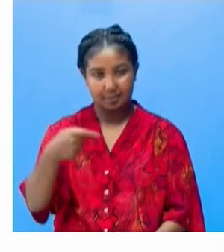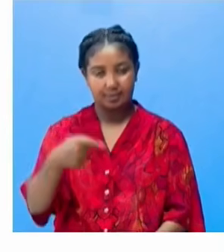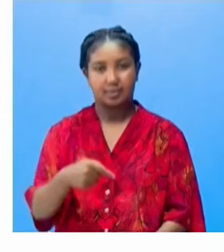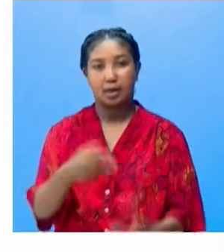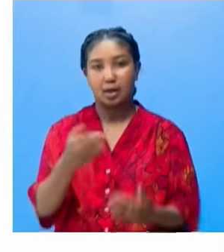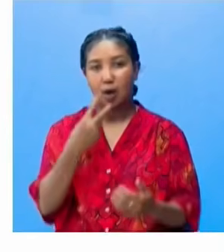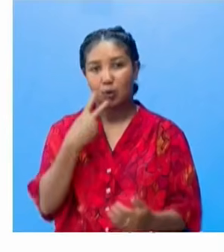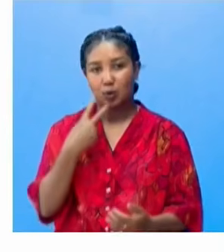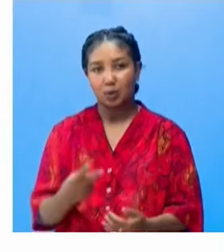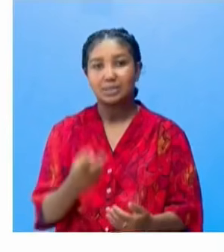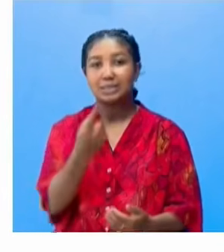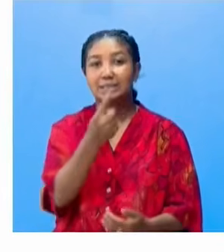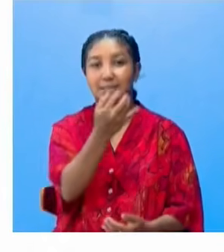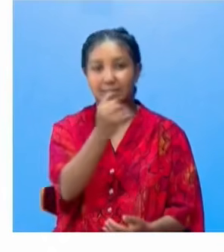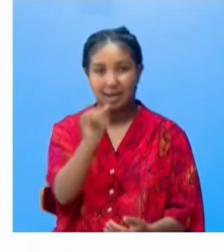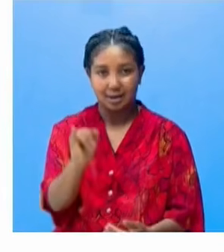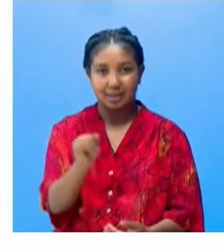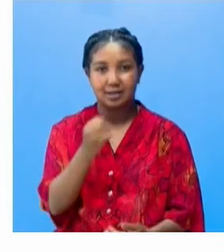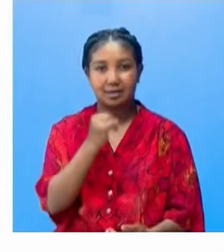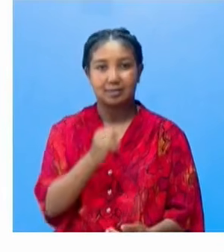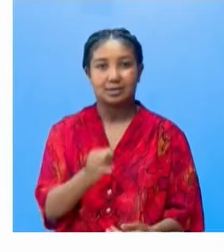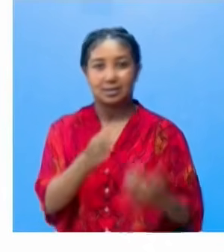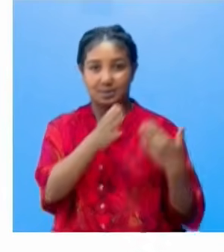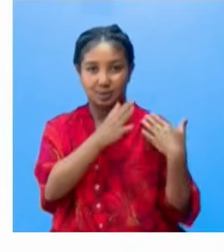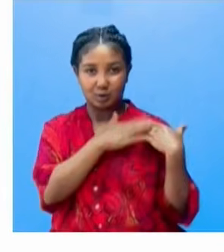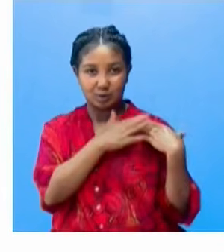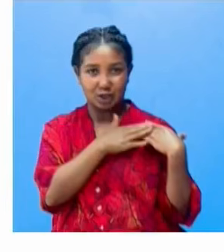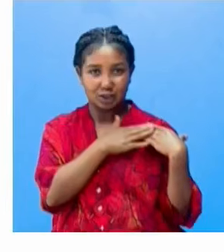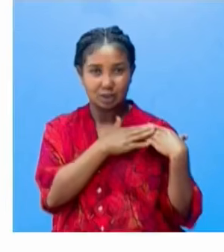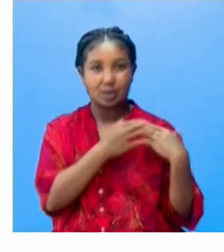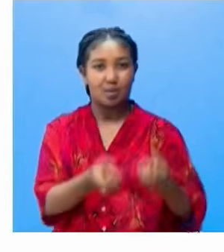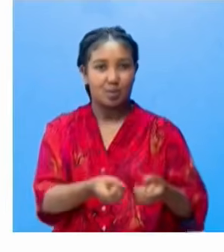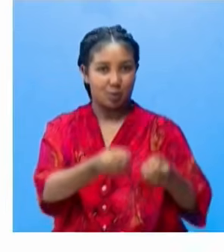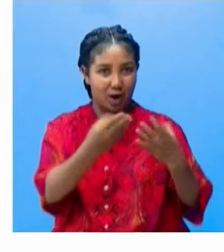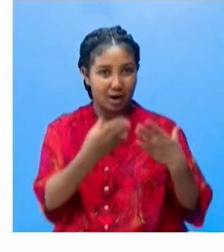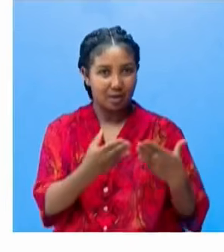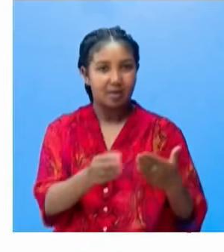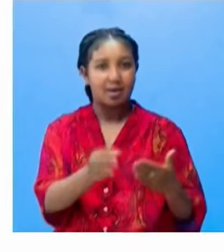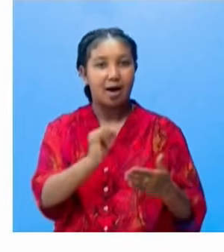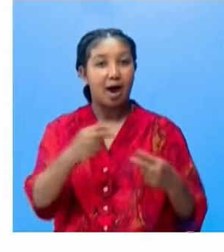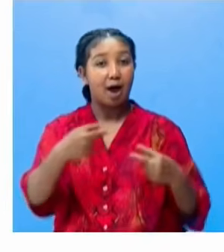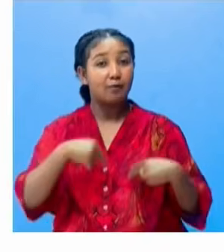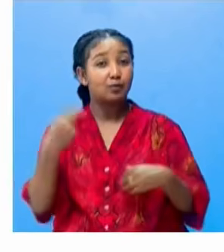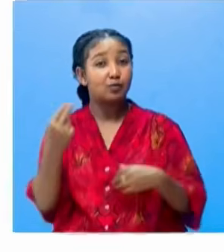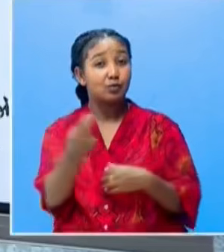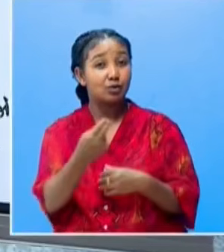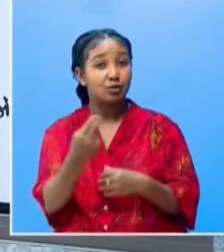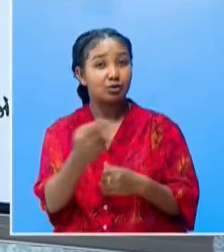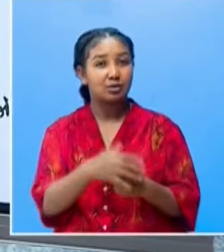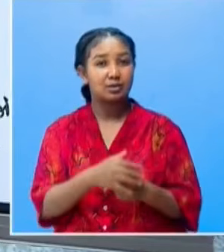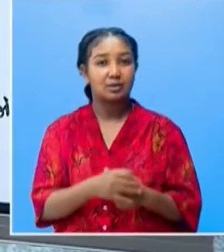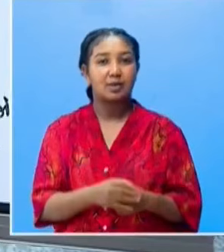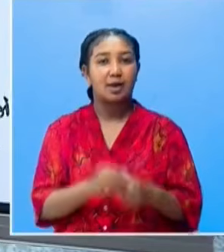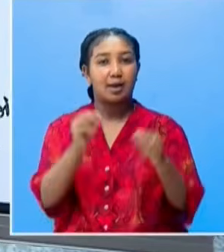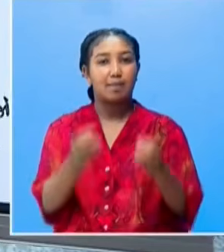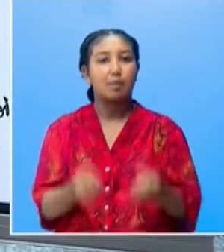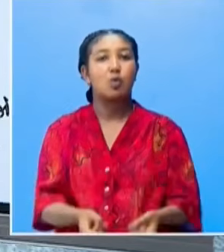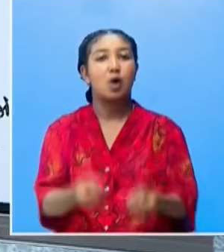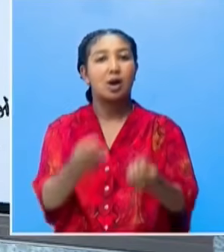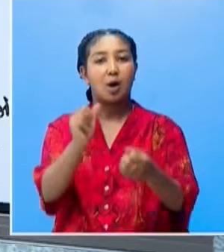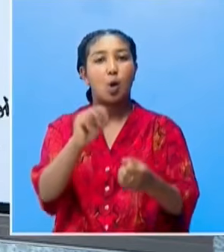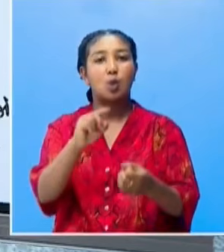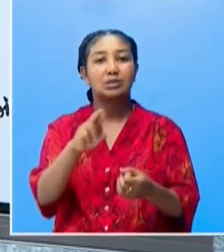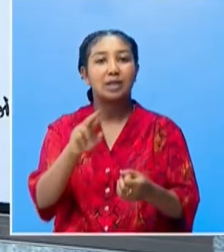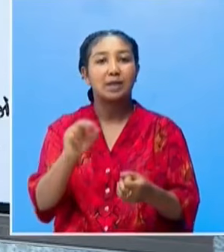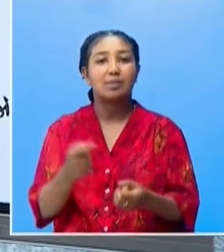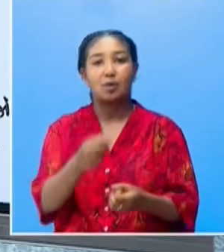now look, they is my subject. Since it is plural, I have to use what? A plural auxiliary, which